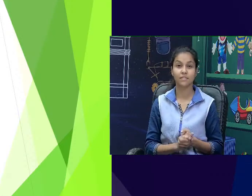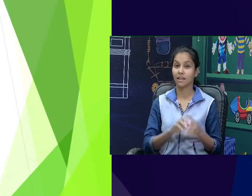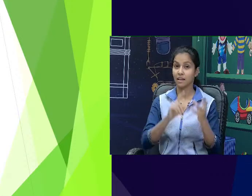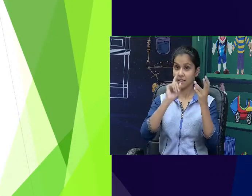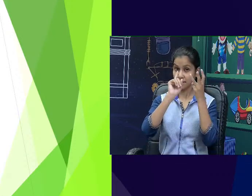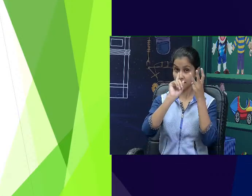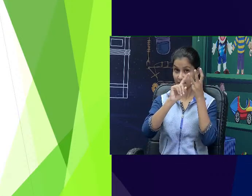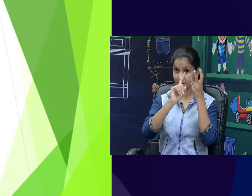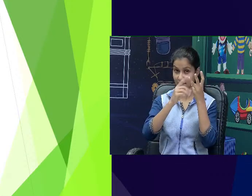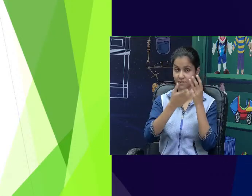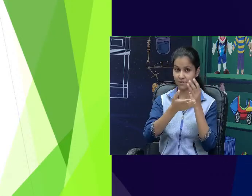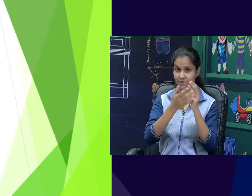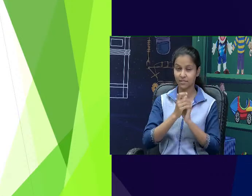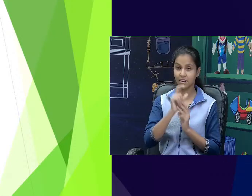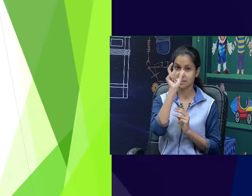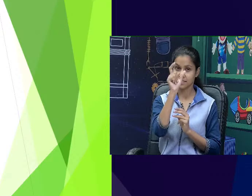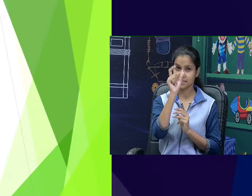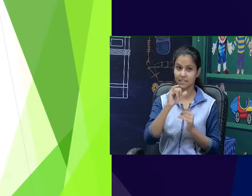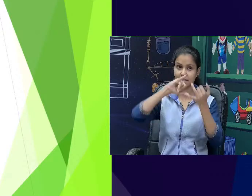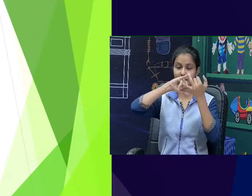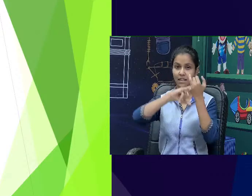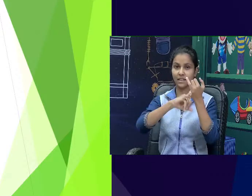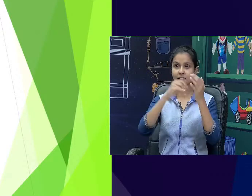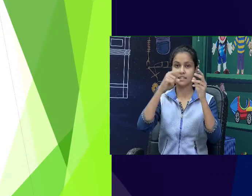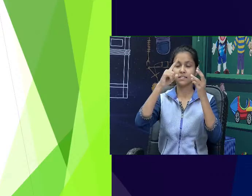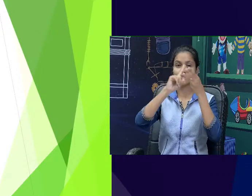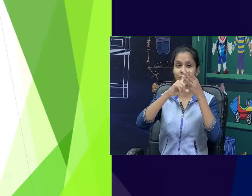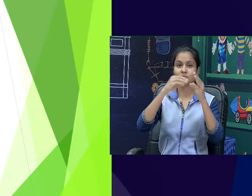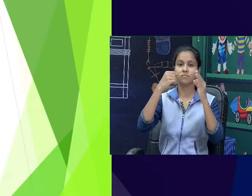and the third keyword is seized.